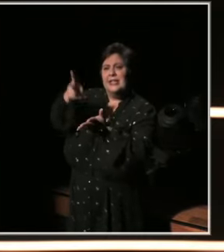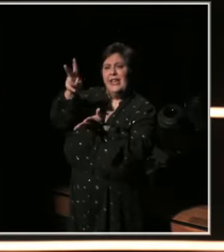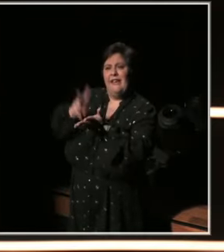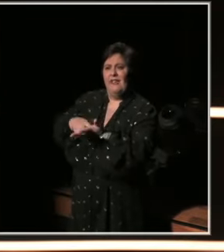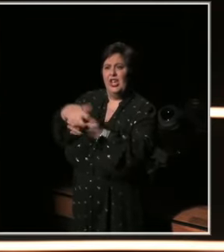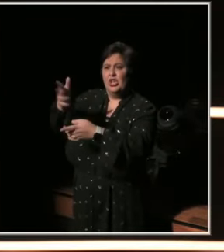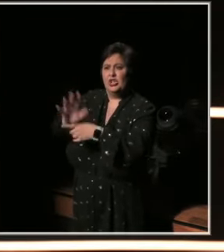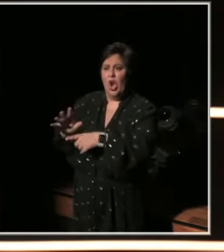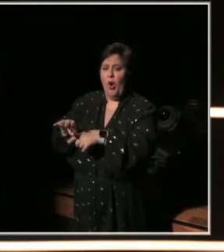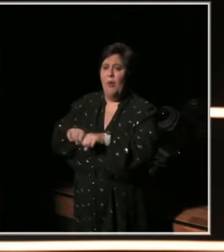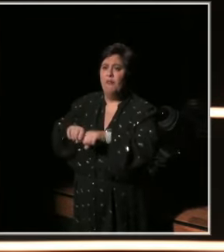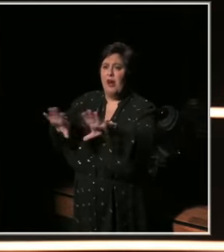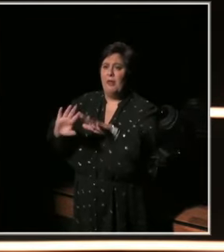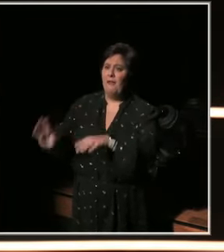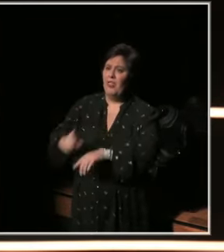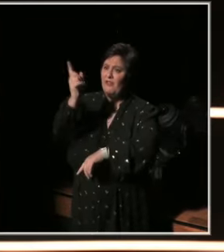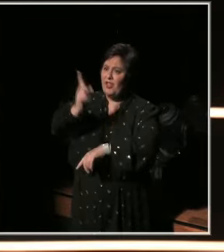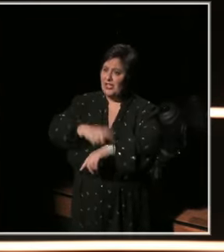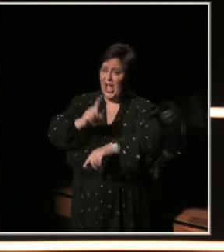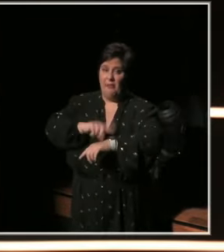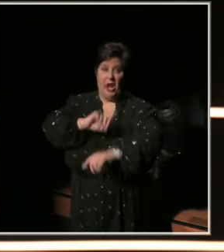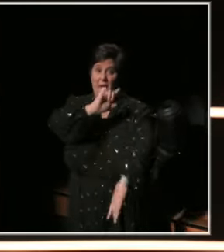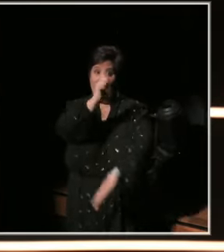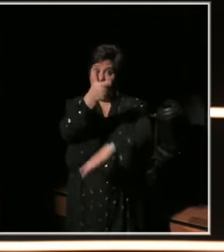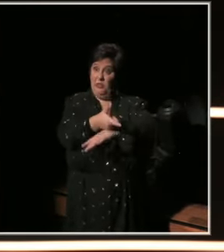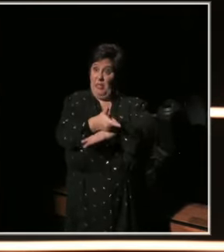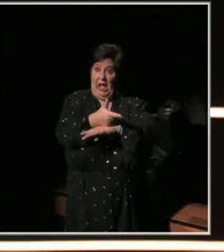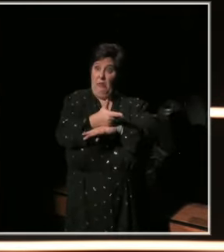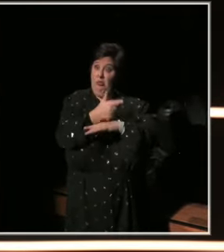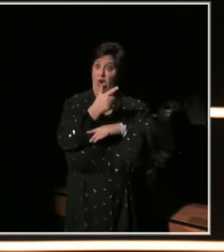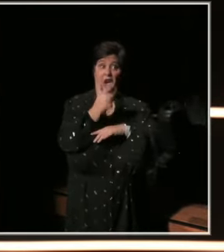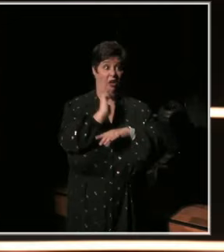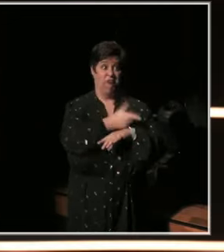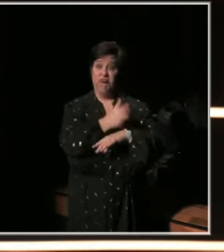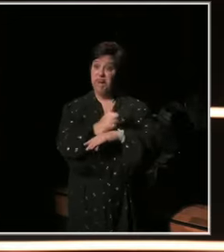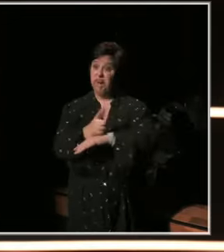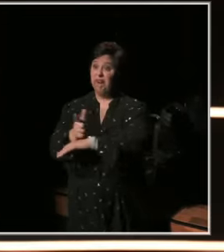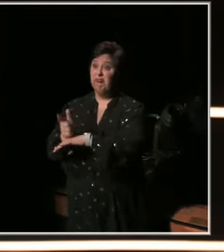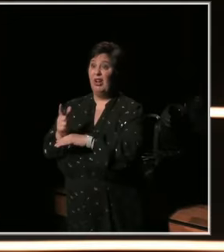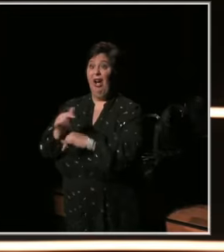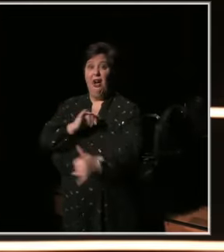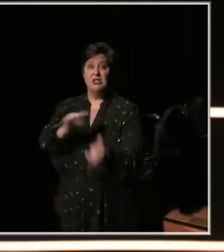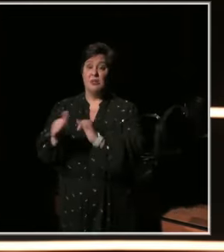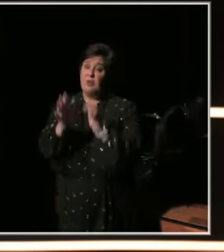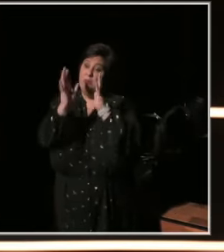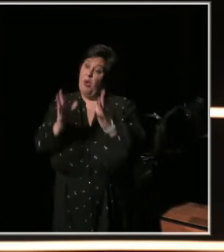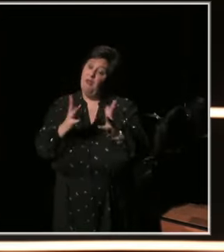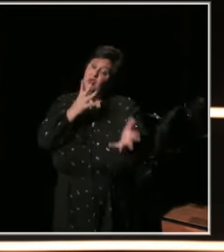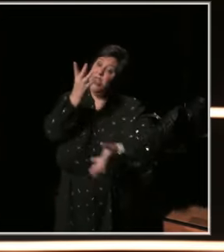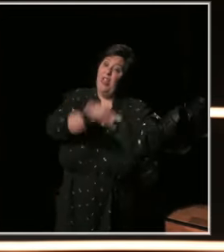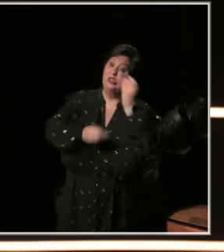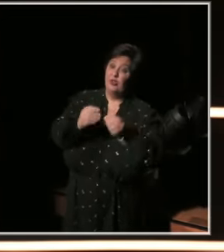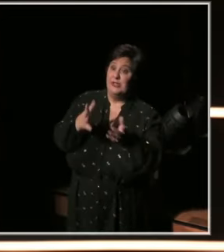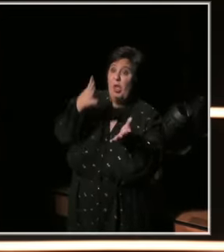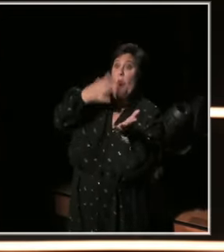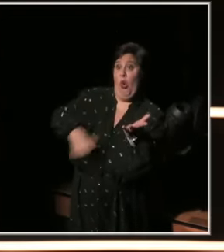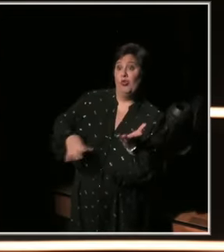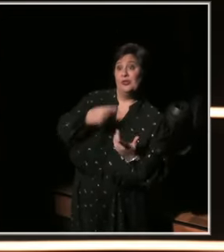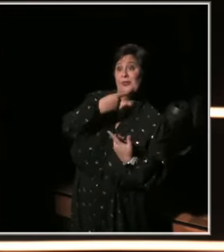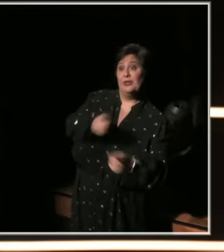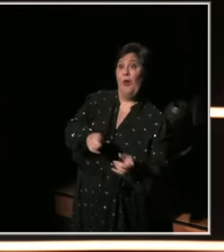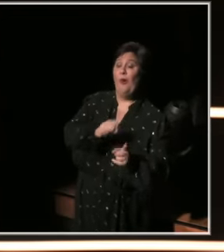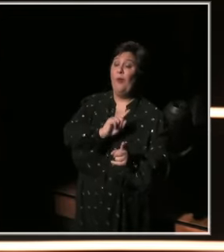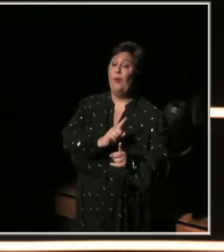premiering for the first time, and I just picked up the camera and rolled with it. And sometimes you just have to tell the stories that want to be told.